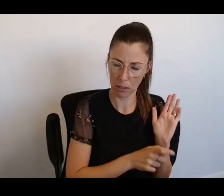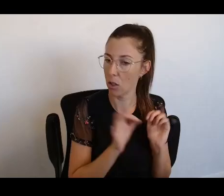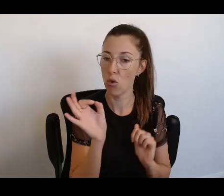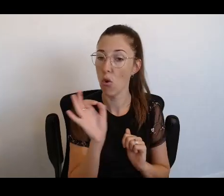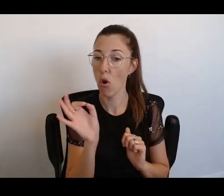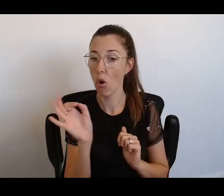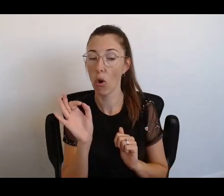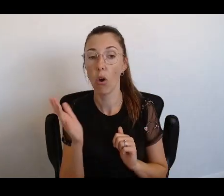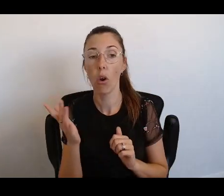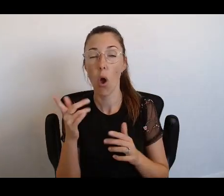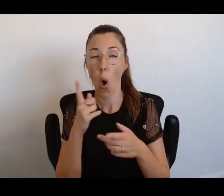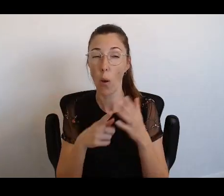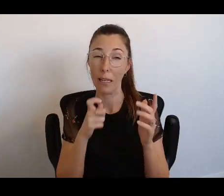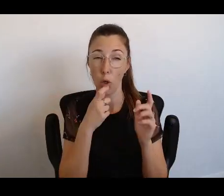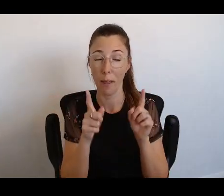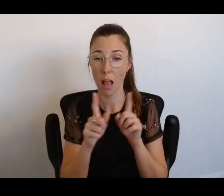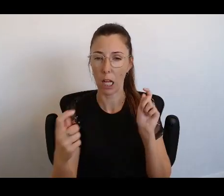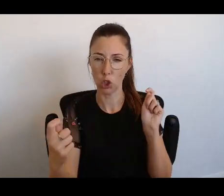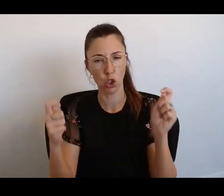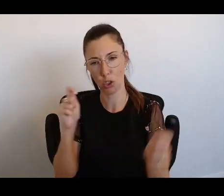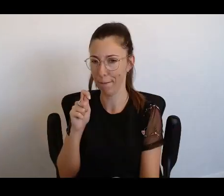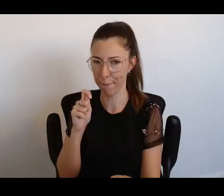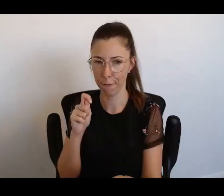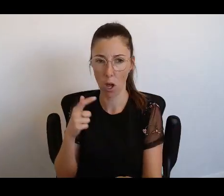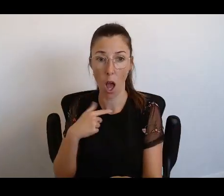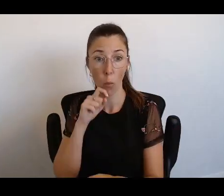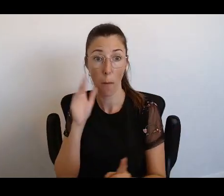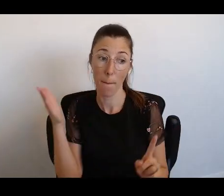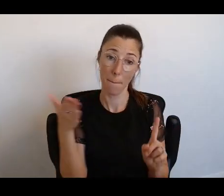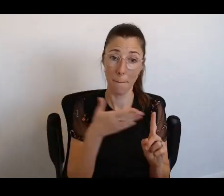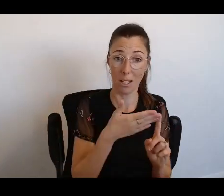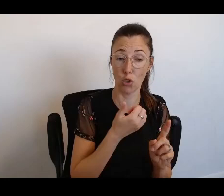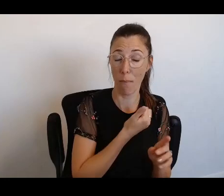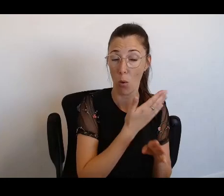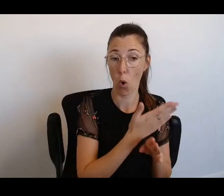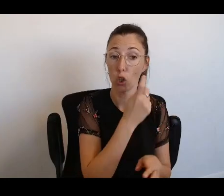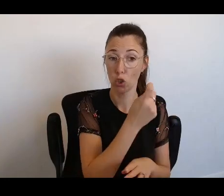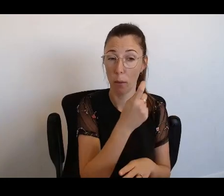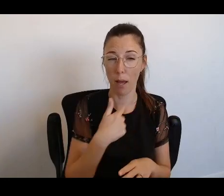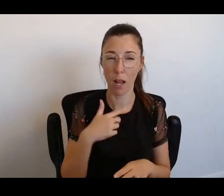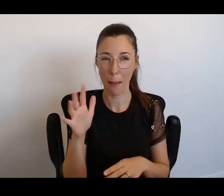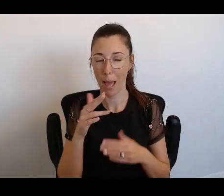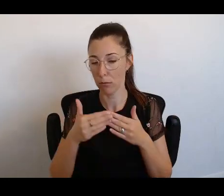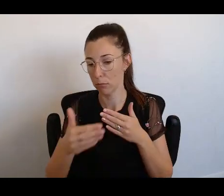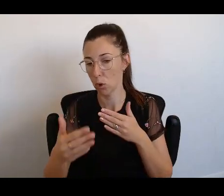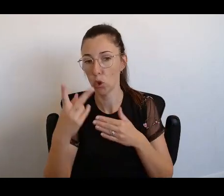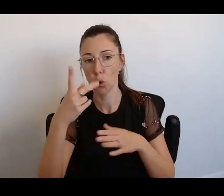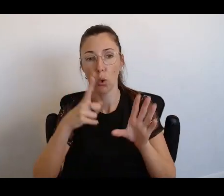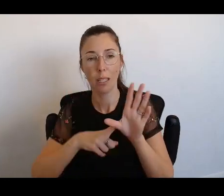a tilt and a shift, and I'll go back to that soon, but I'm looking at about a 2-year period of much more